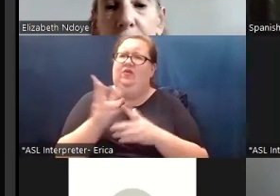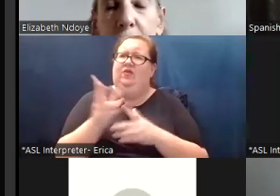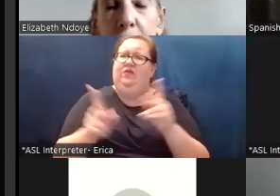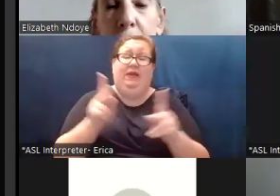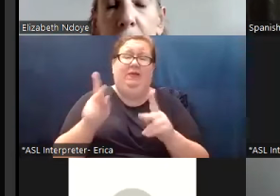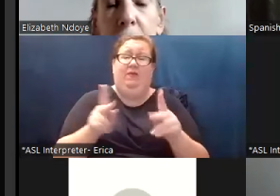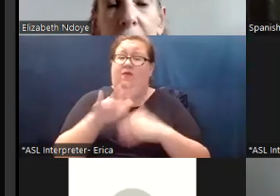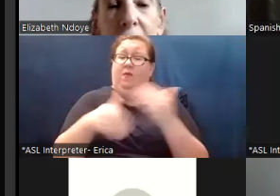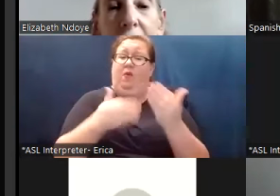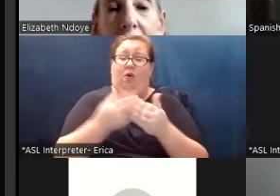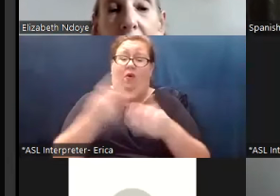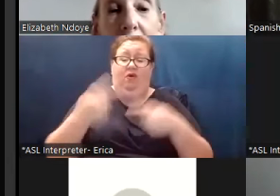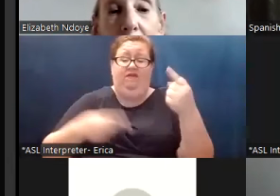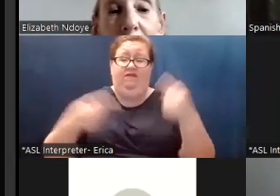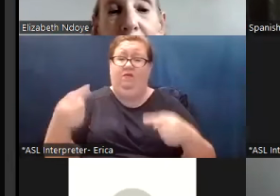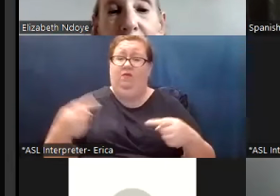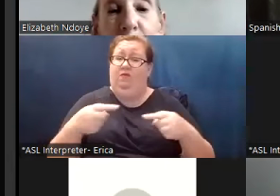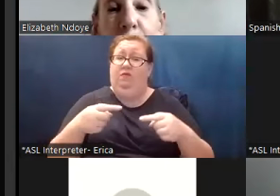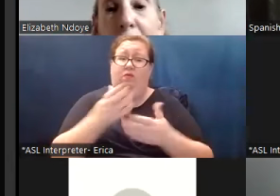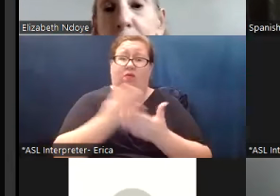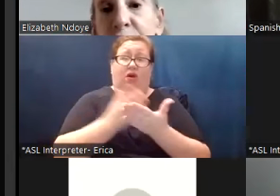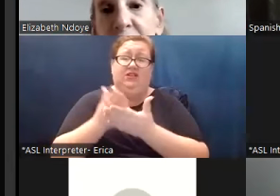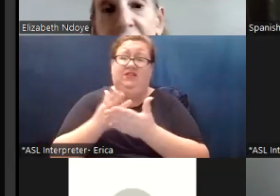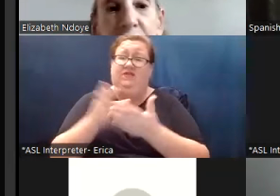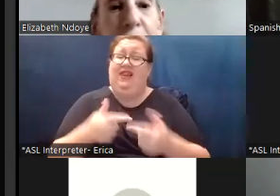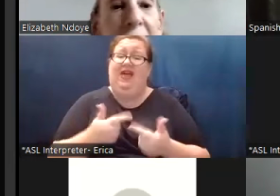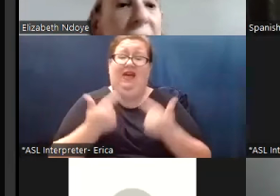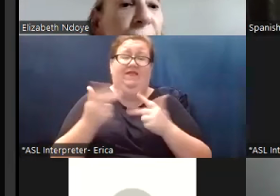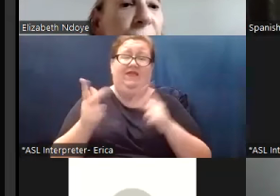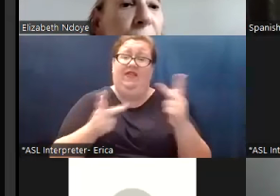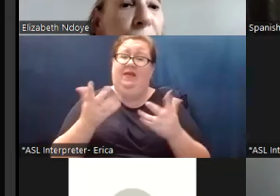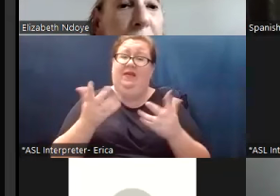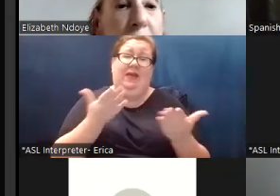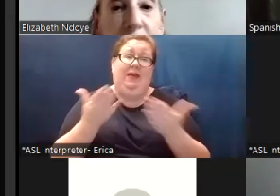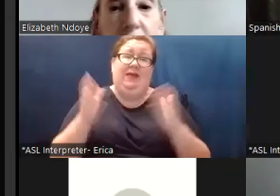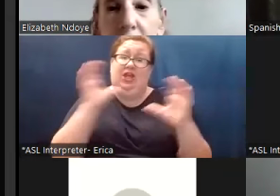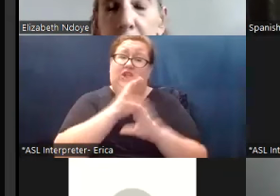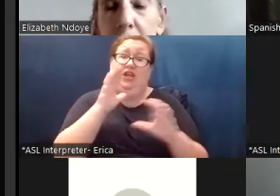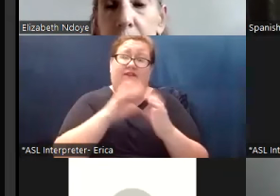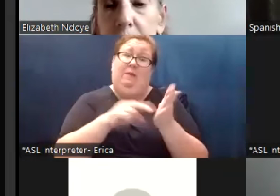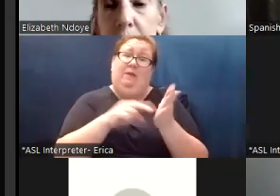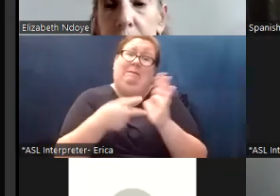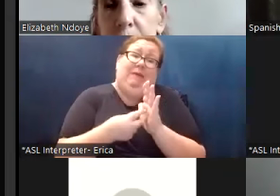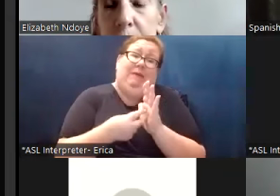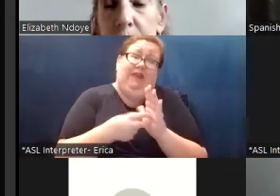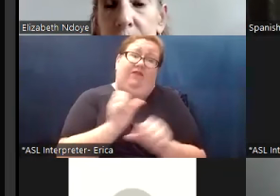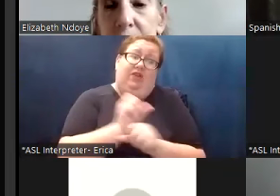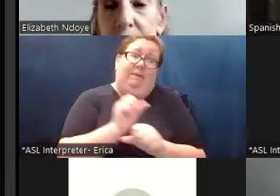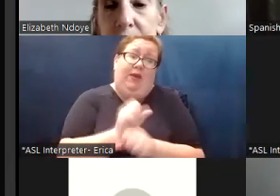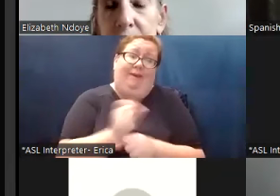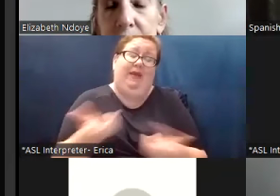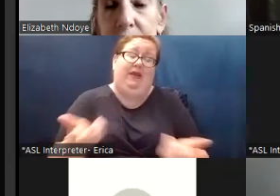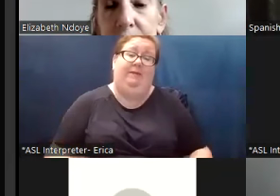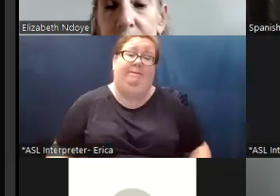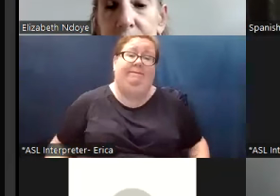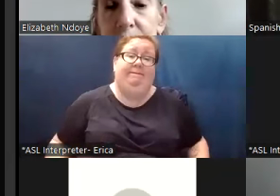life who may be looking for meaningful employment.